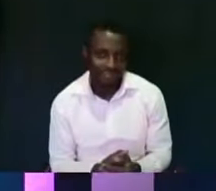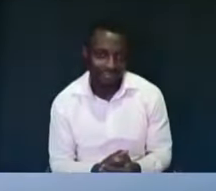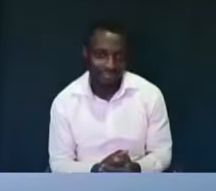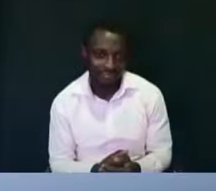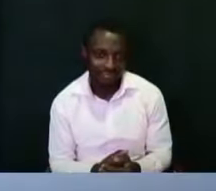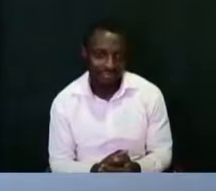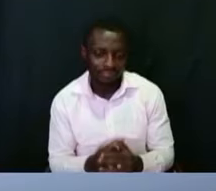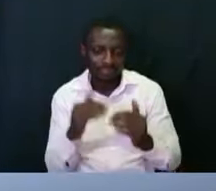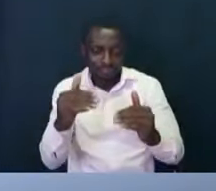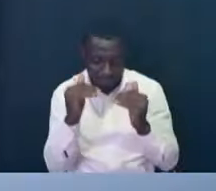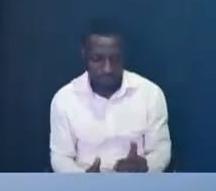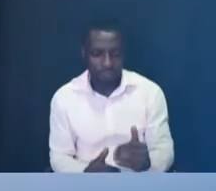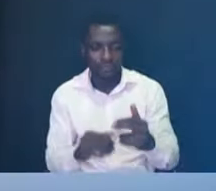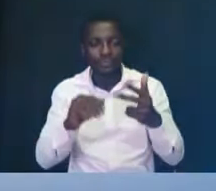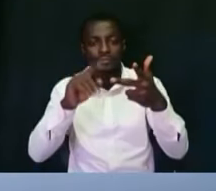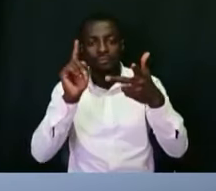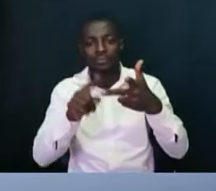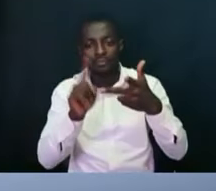make clear.